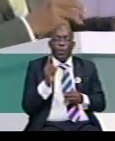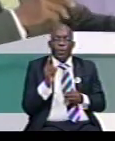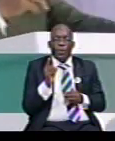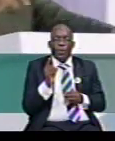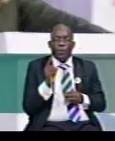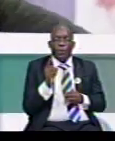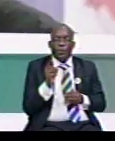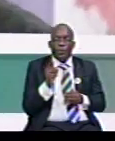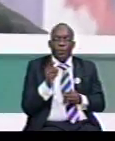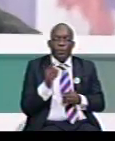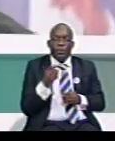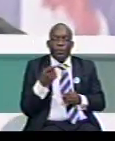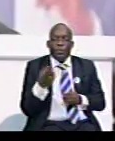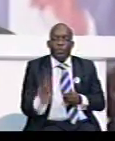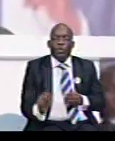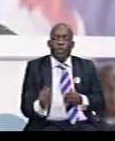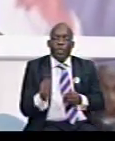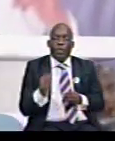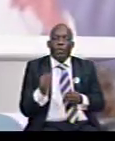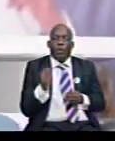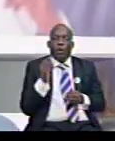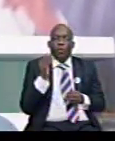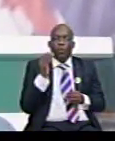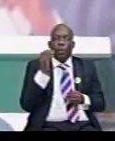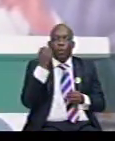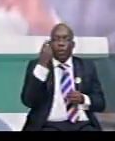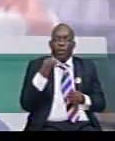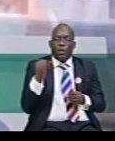at the perception of